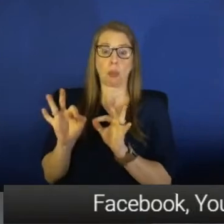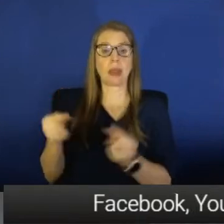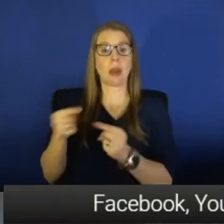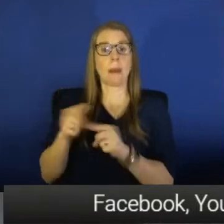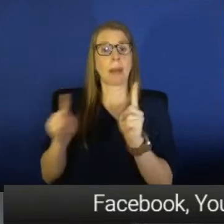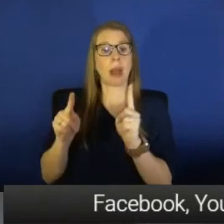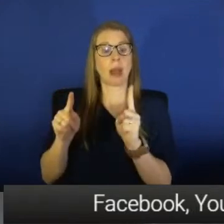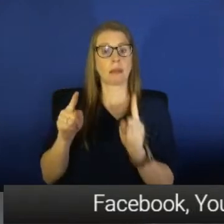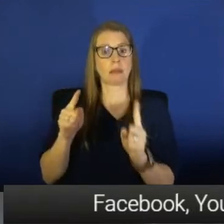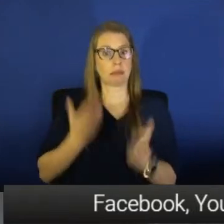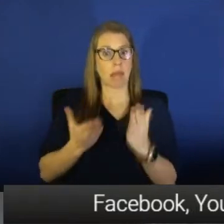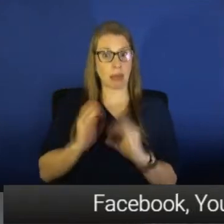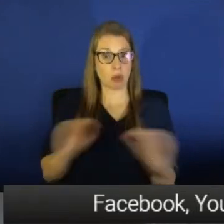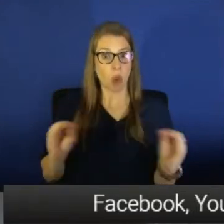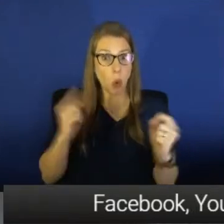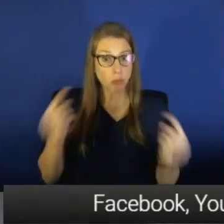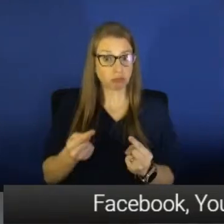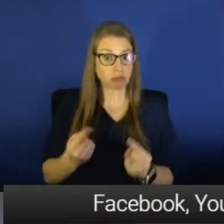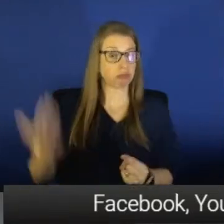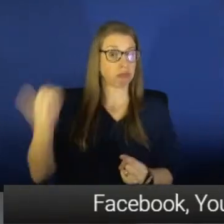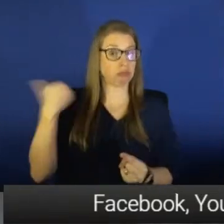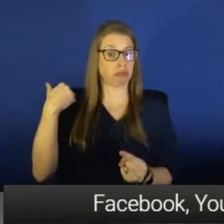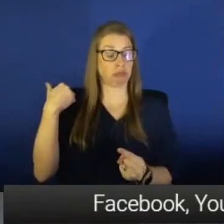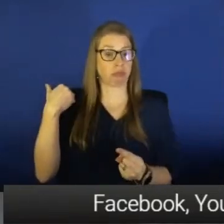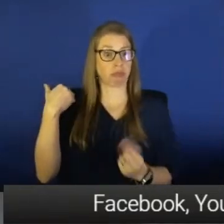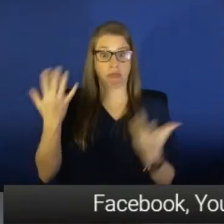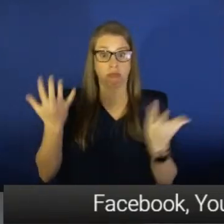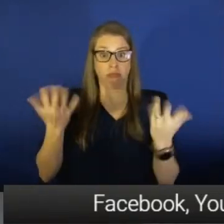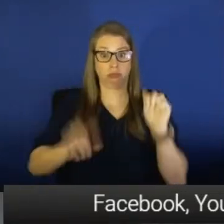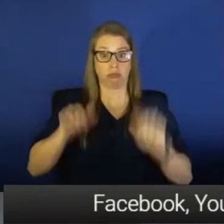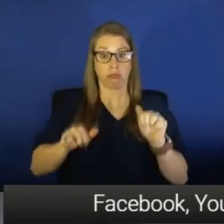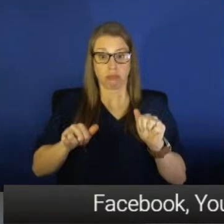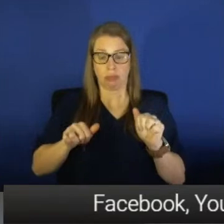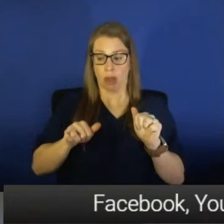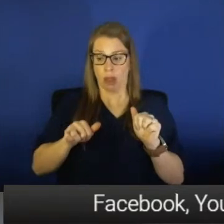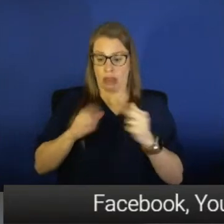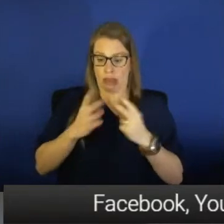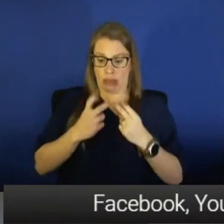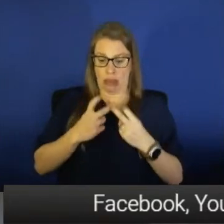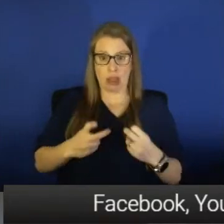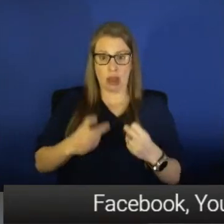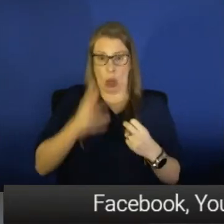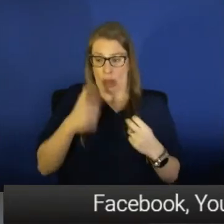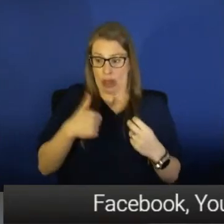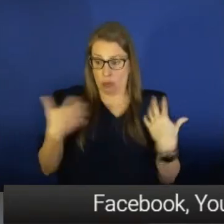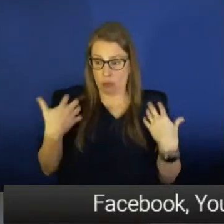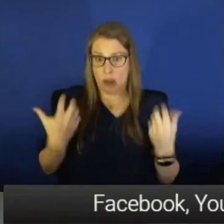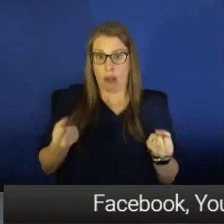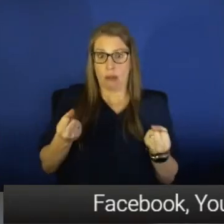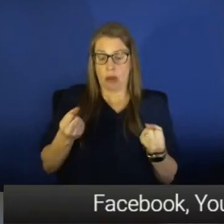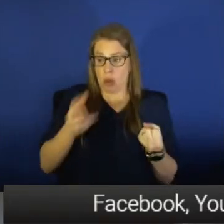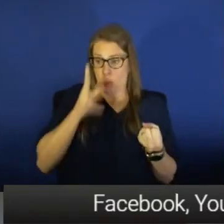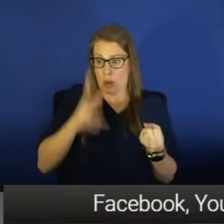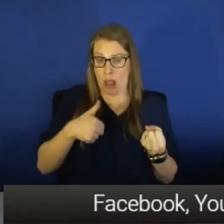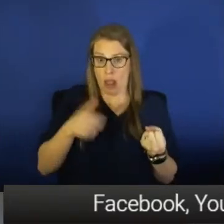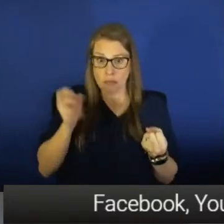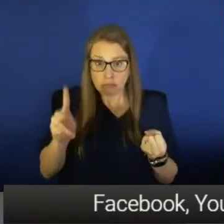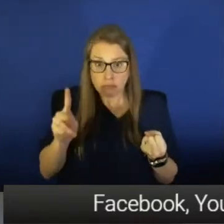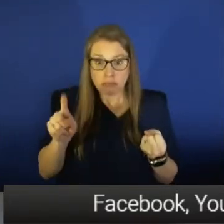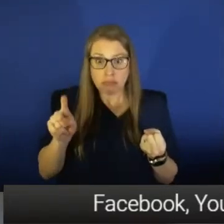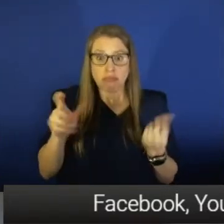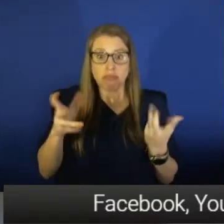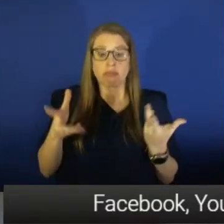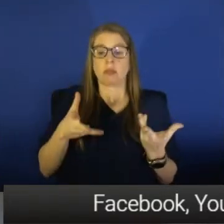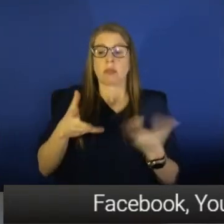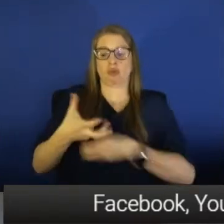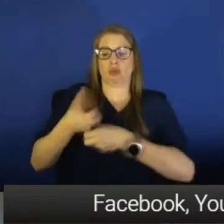not have had an injury before, so they're not sure, and they start questioning, will I recover? Will this be okay? And that's where the trust